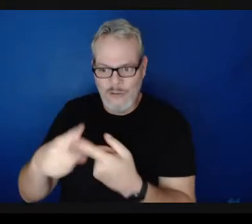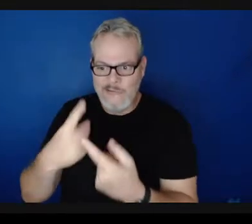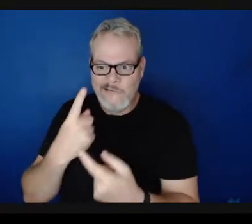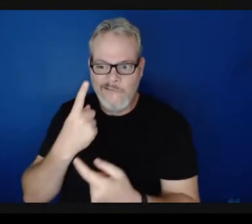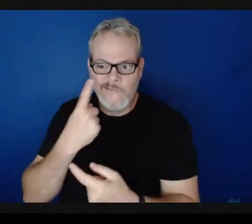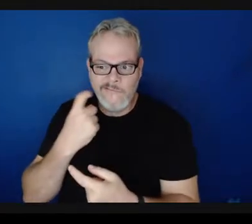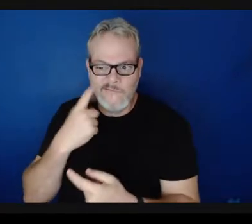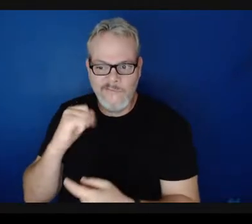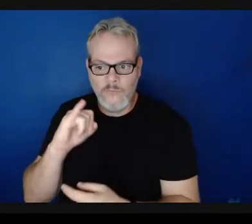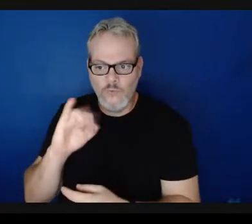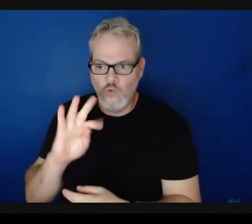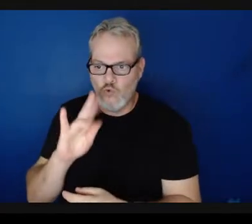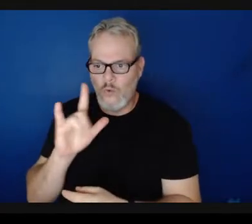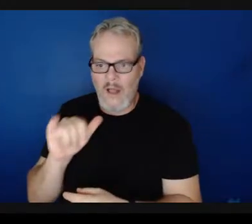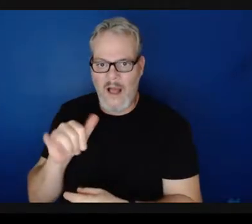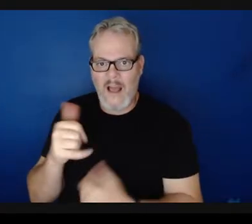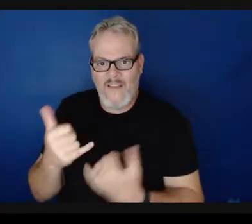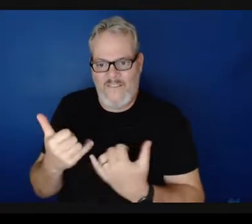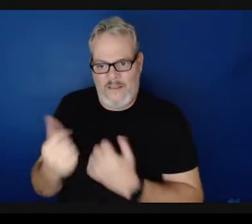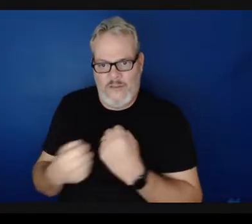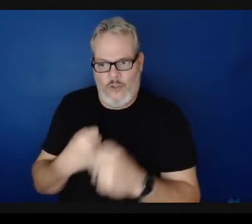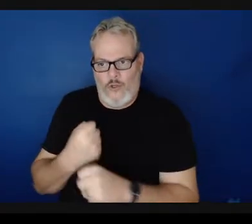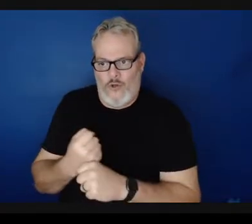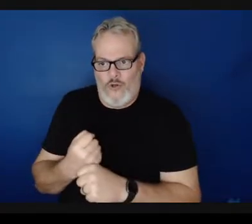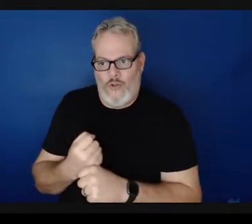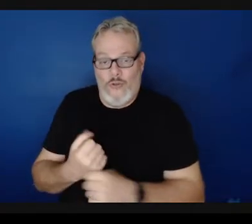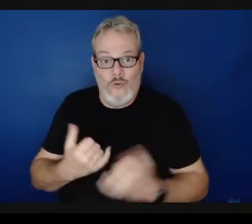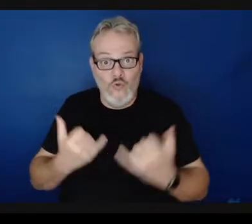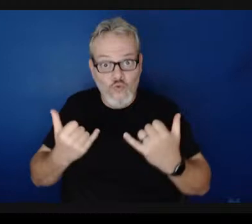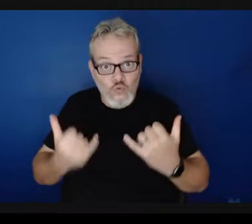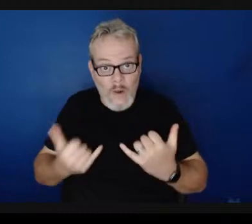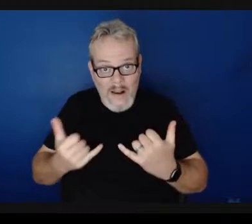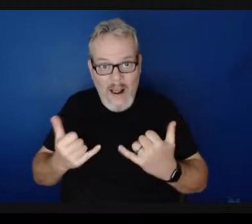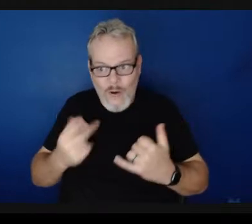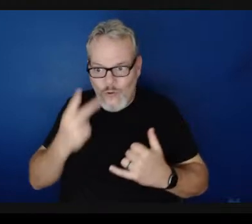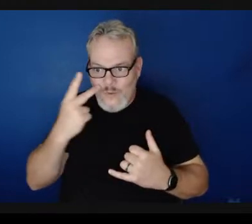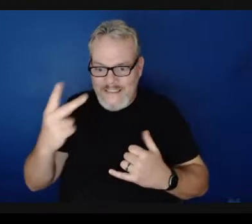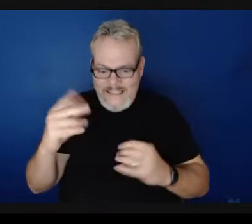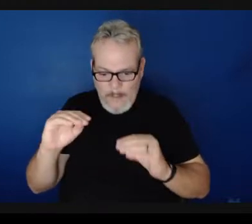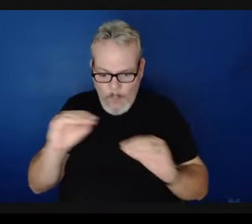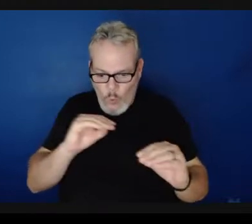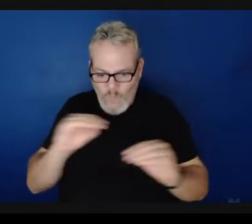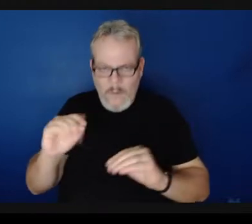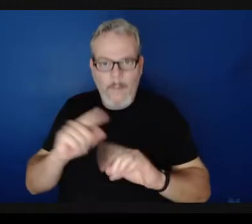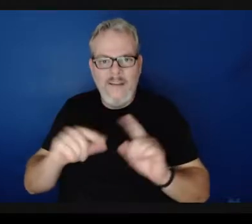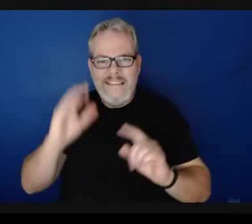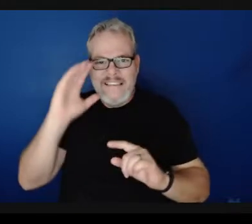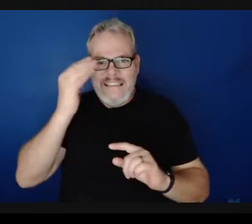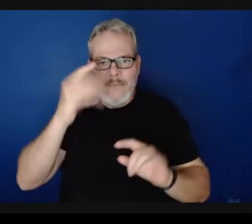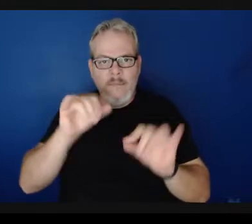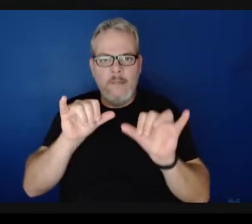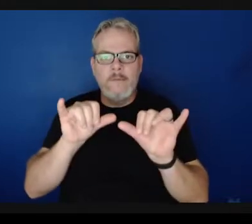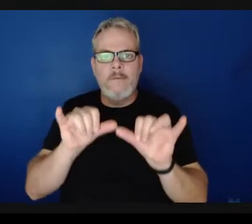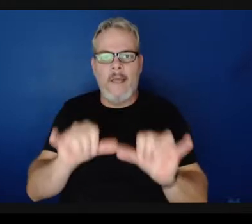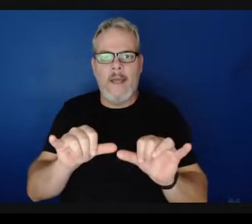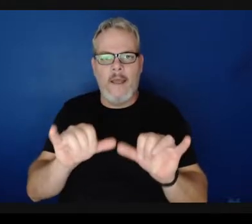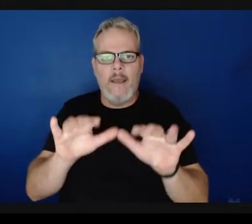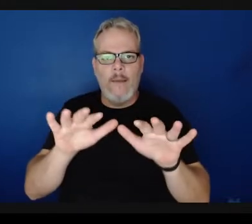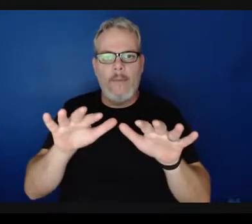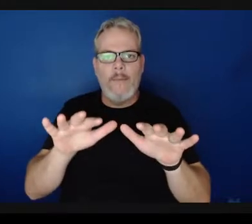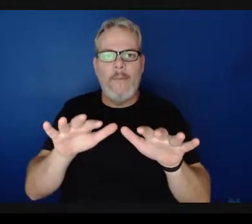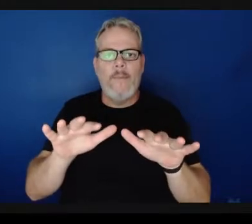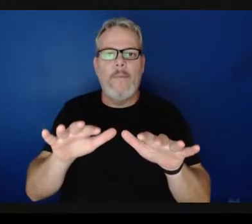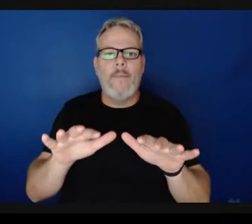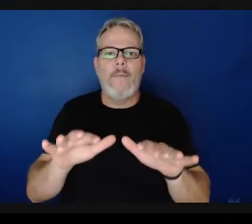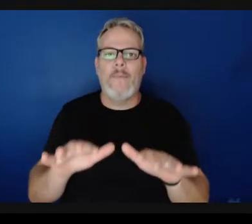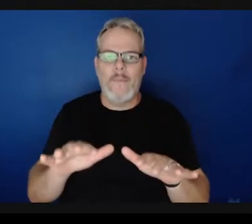again. So clearly it's mobile now, but it does seem to have stabilized after that first pulse, but certainly will move again at some point there.